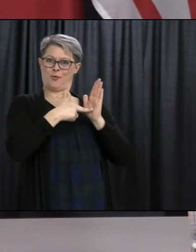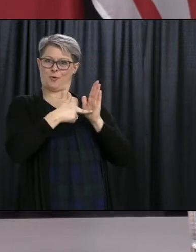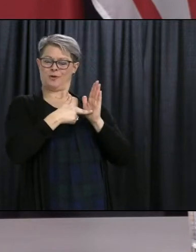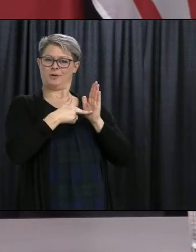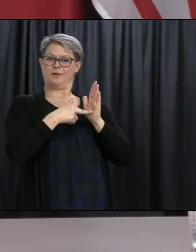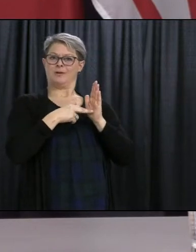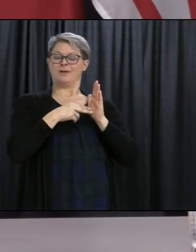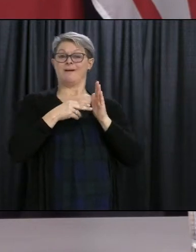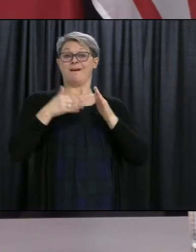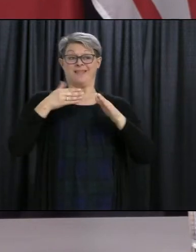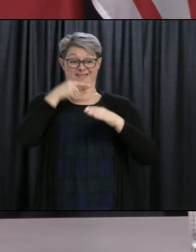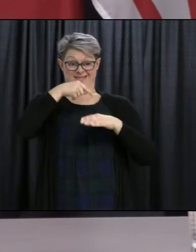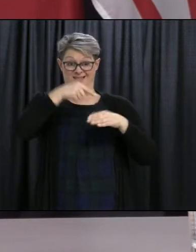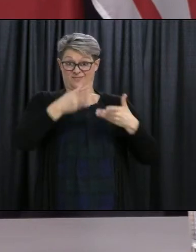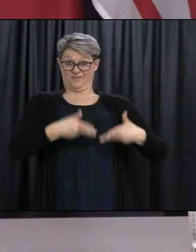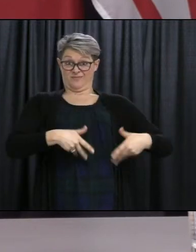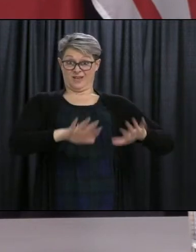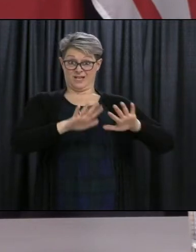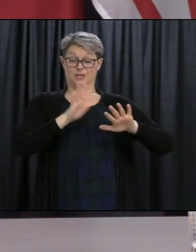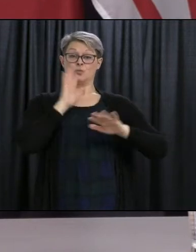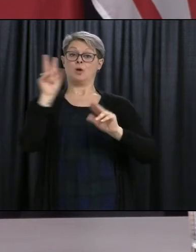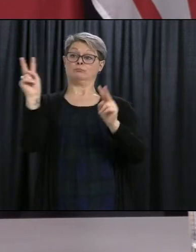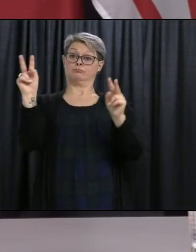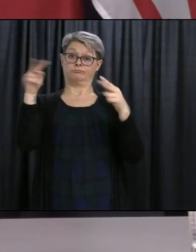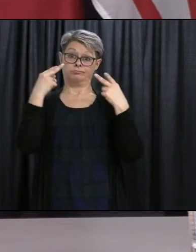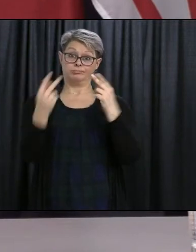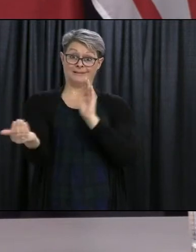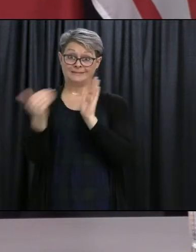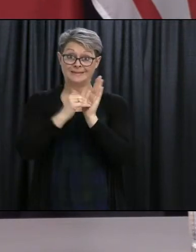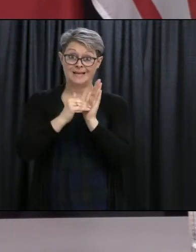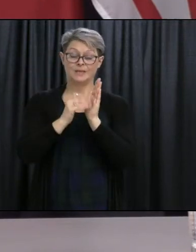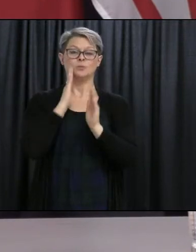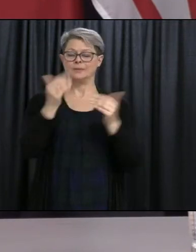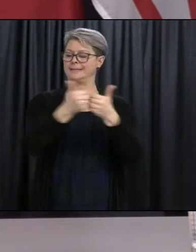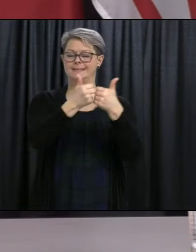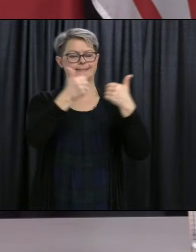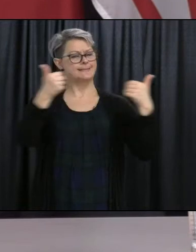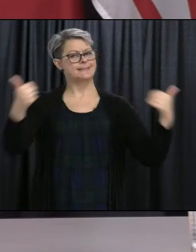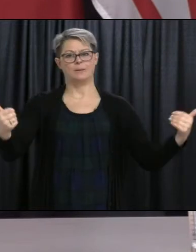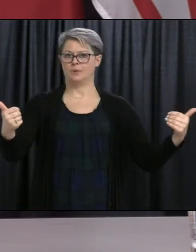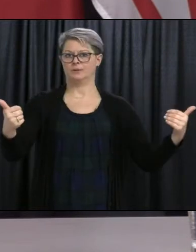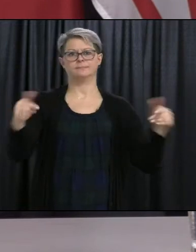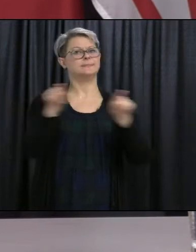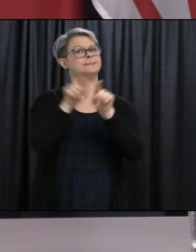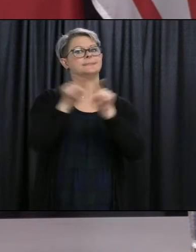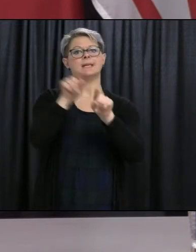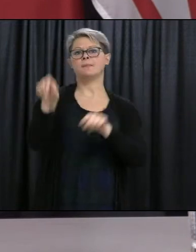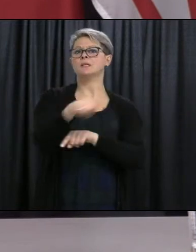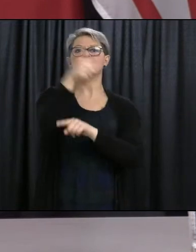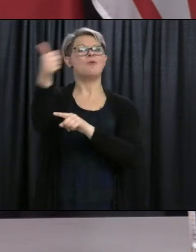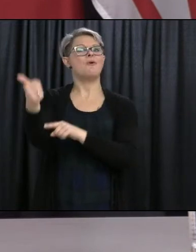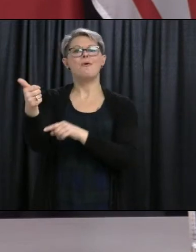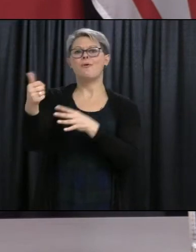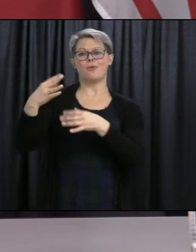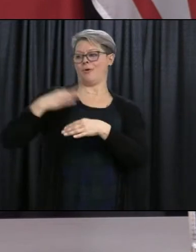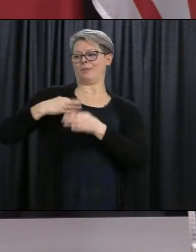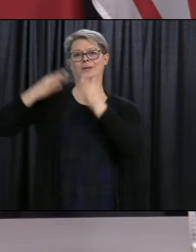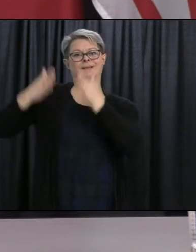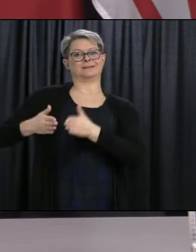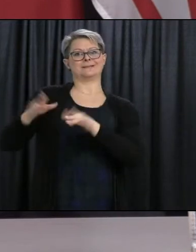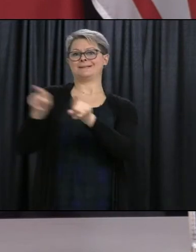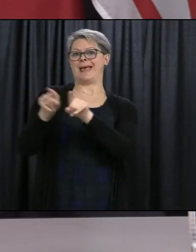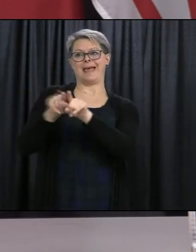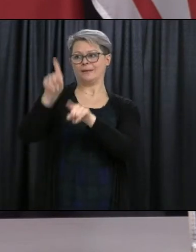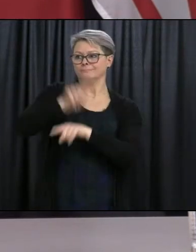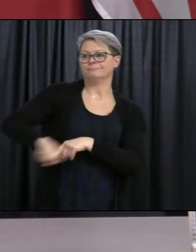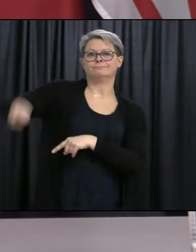media availability after will be completely separate, no different than other candidates are doing right now